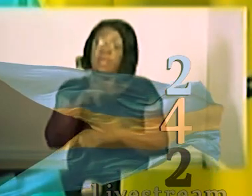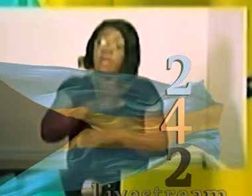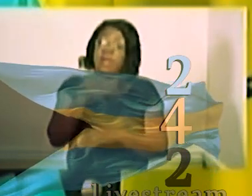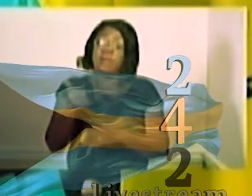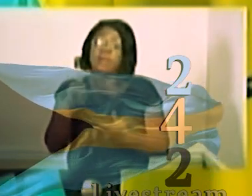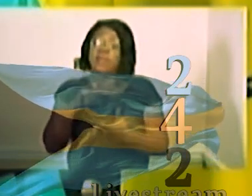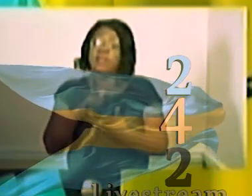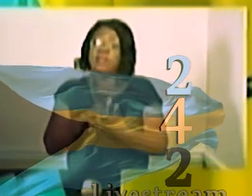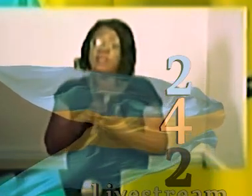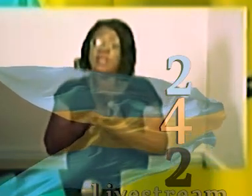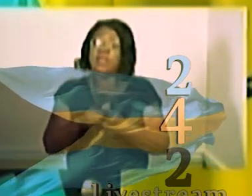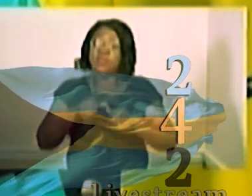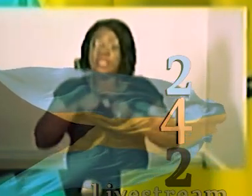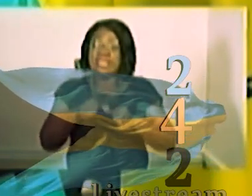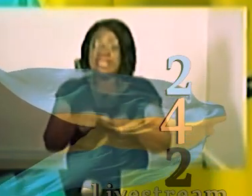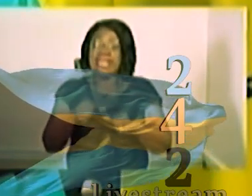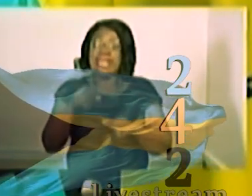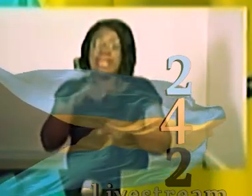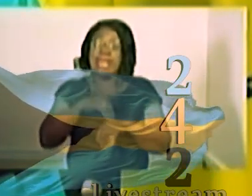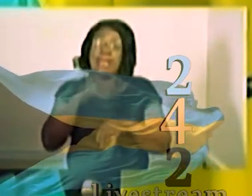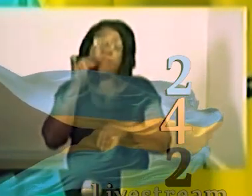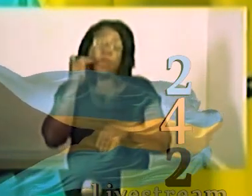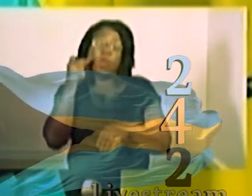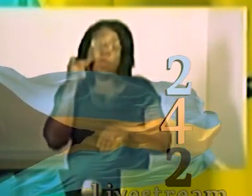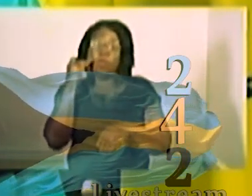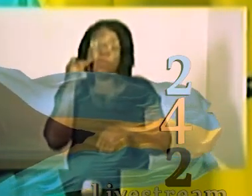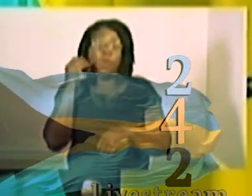home unless you have an emergency,